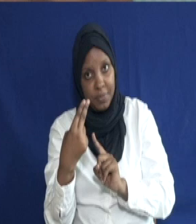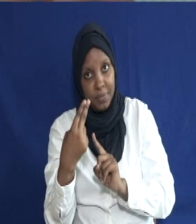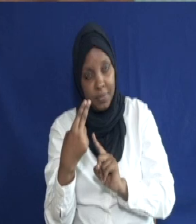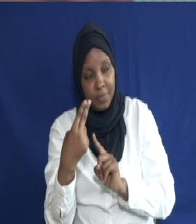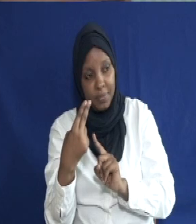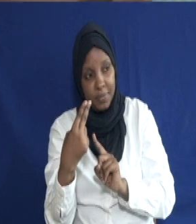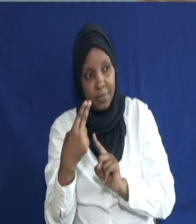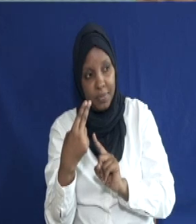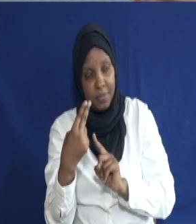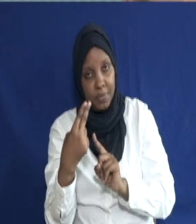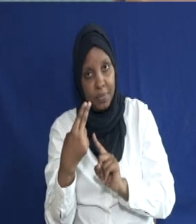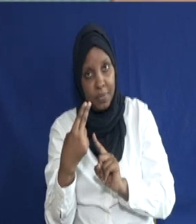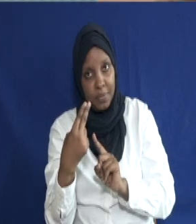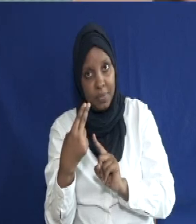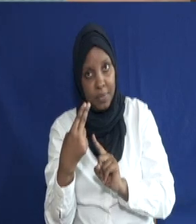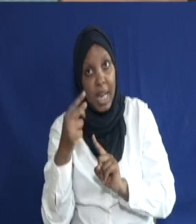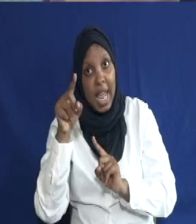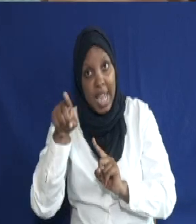equal,